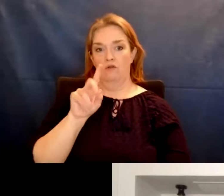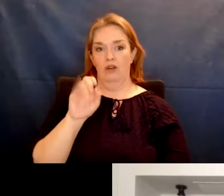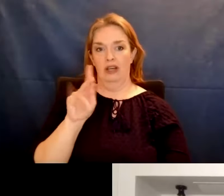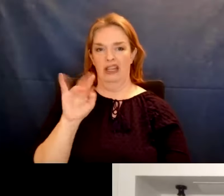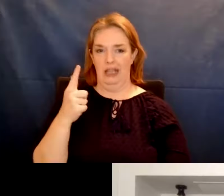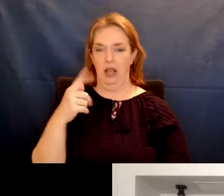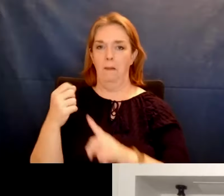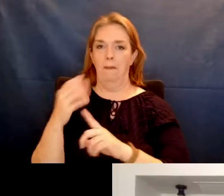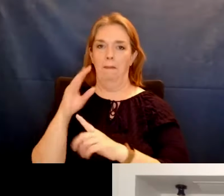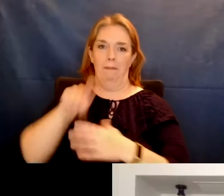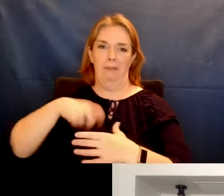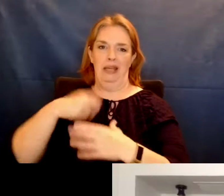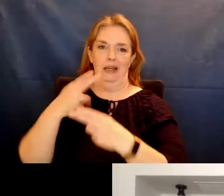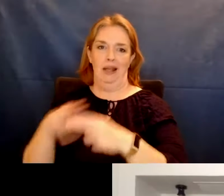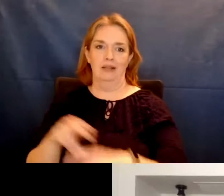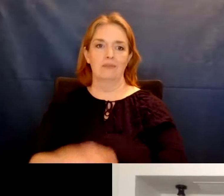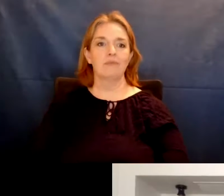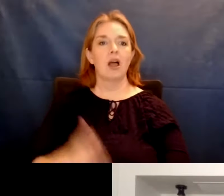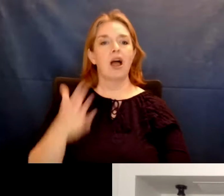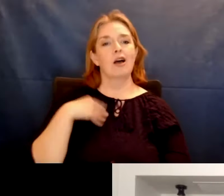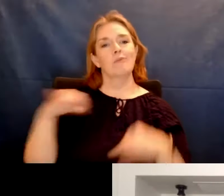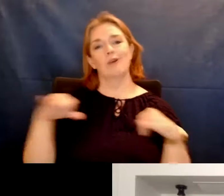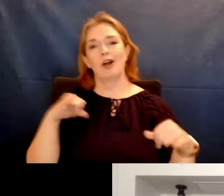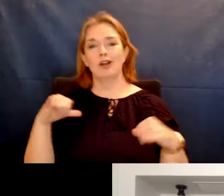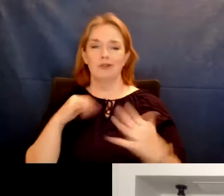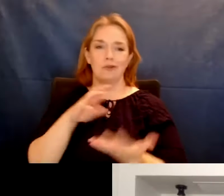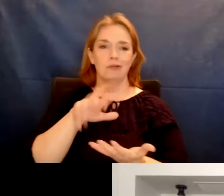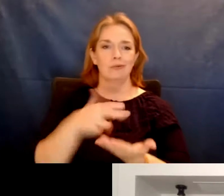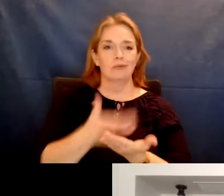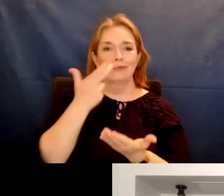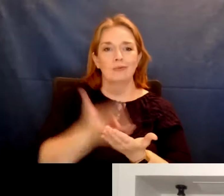My struts through welts the fan, a young sweet blood pops.